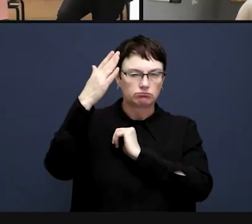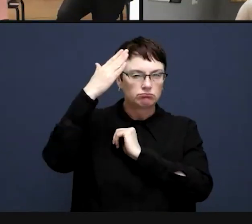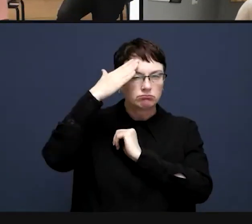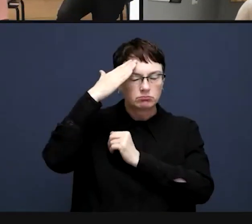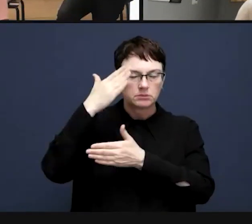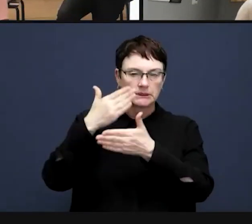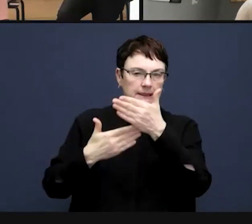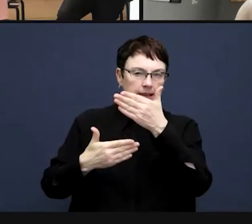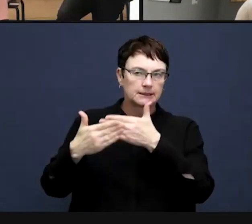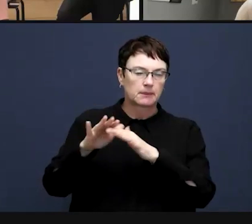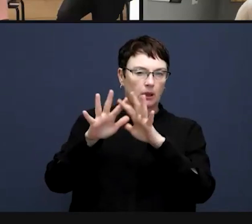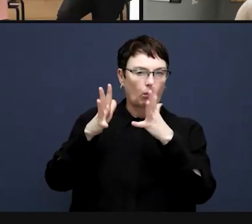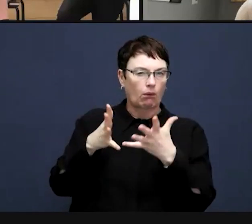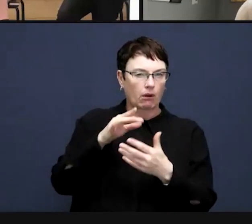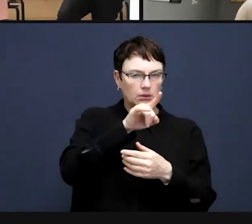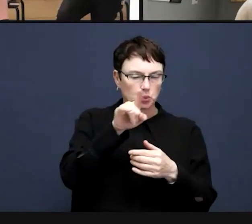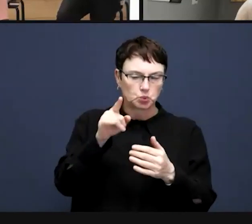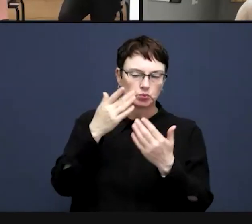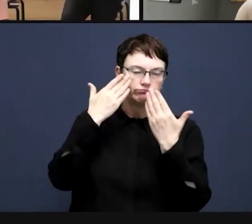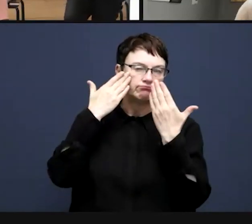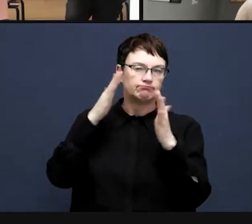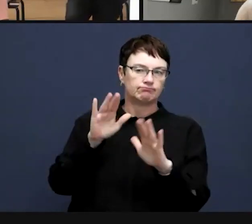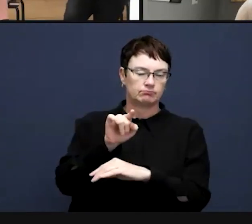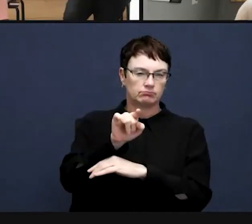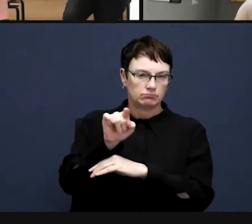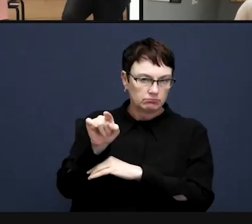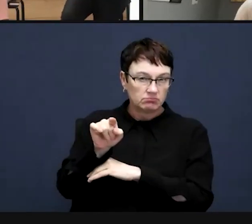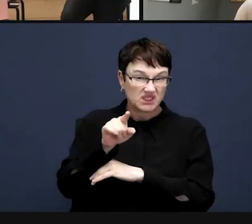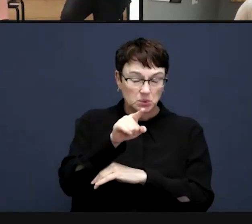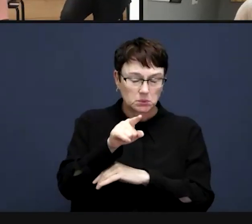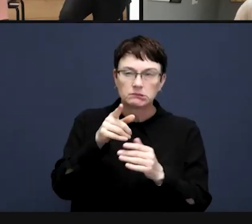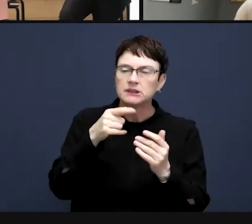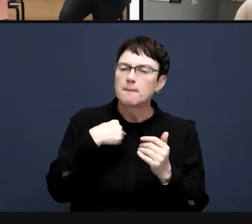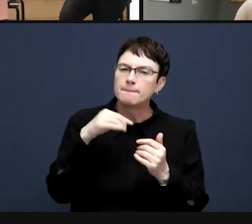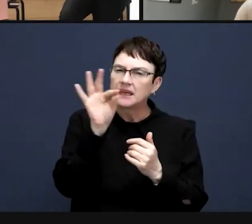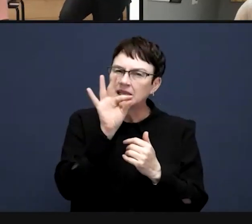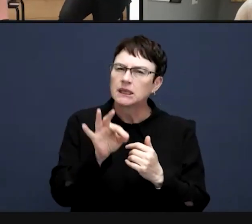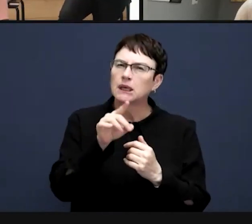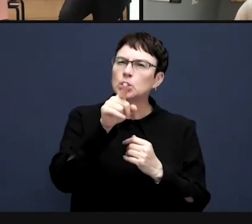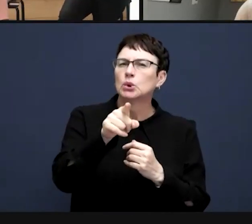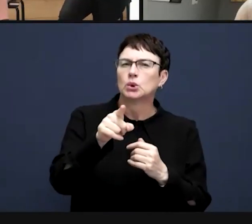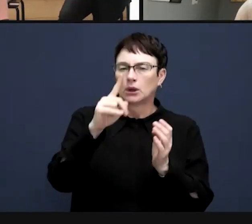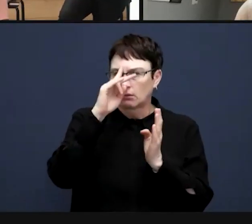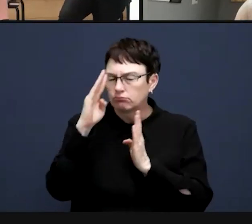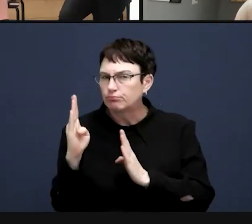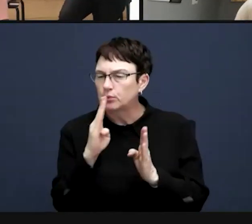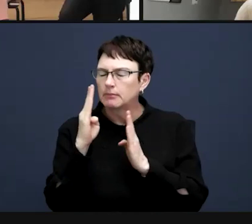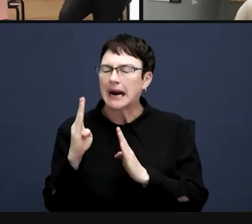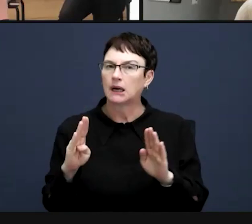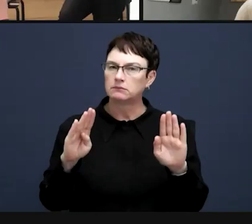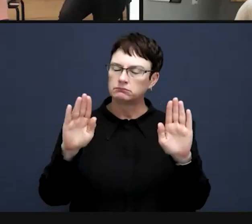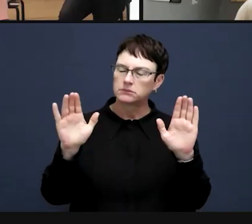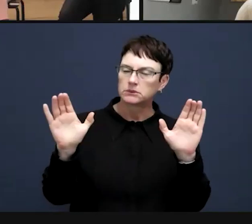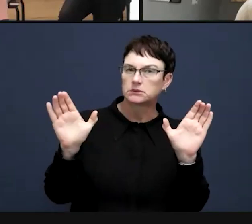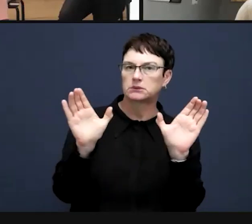it takes to be prepared for certification? And second question